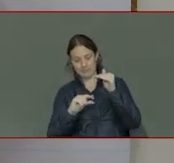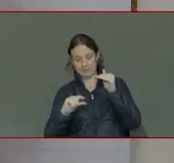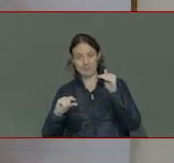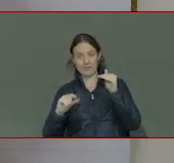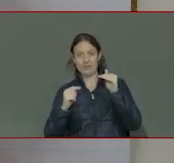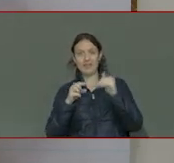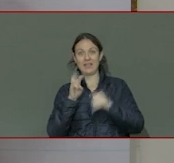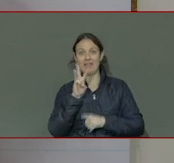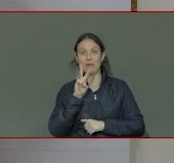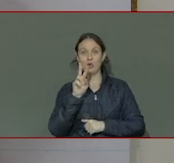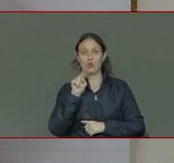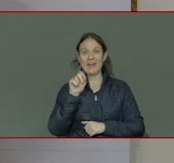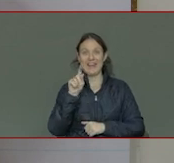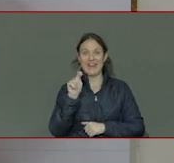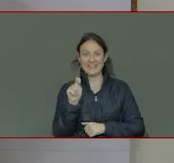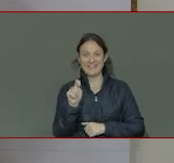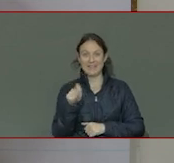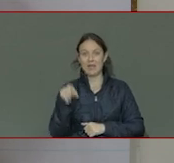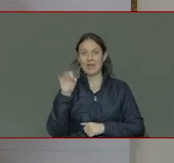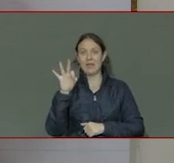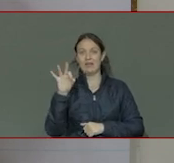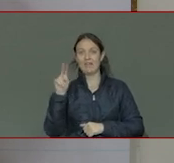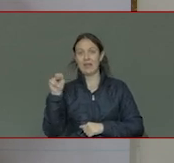W net as well as F net.